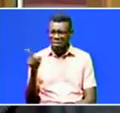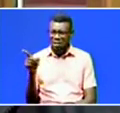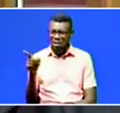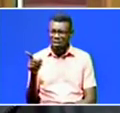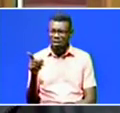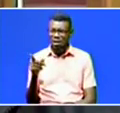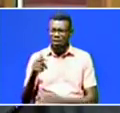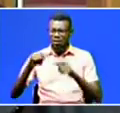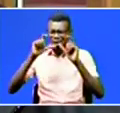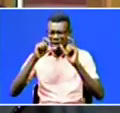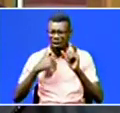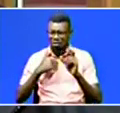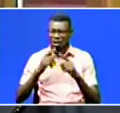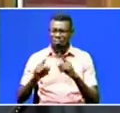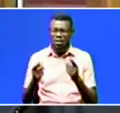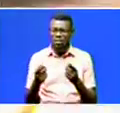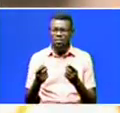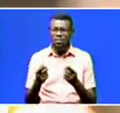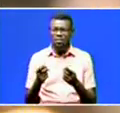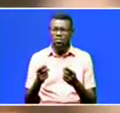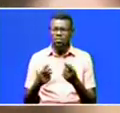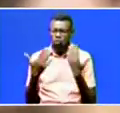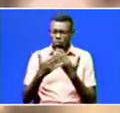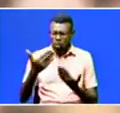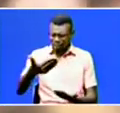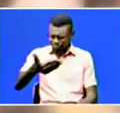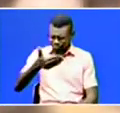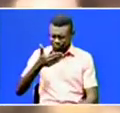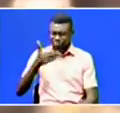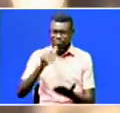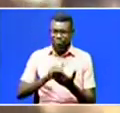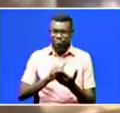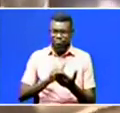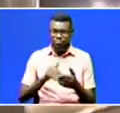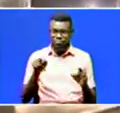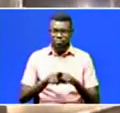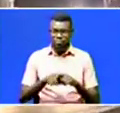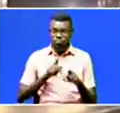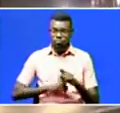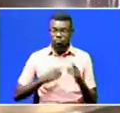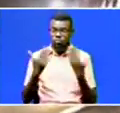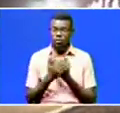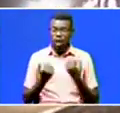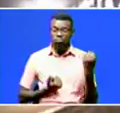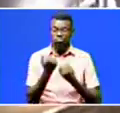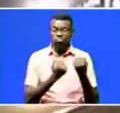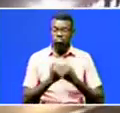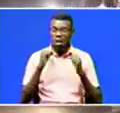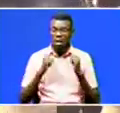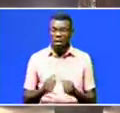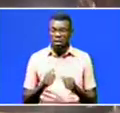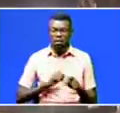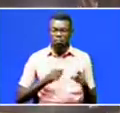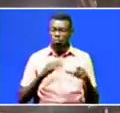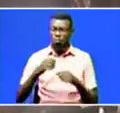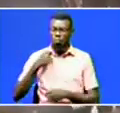already in spectacles and everything is close to his eyes. Driving at night was a problem. I could literally not drive when I go to